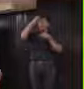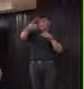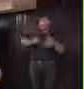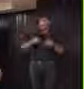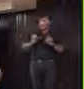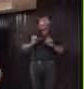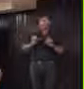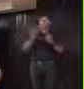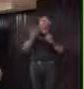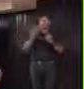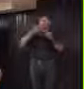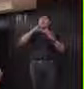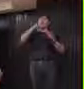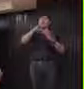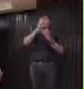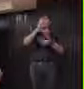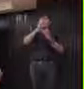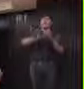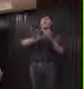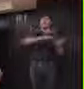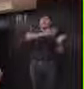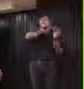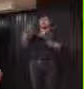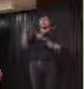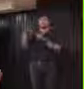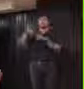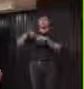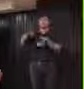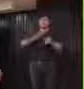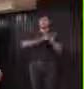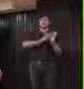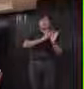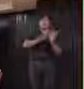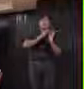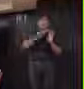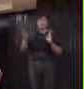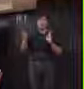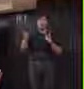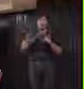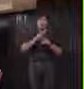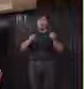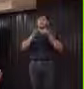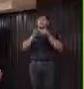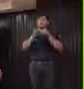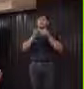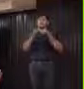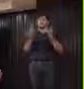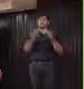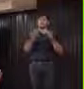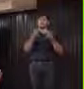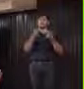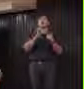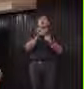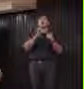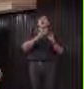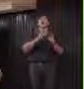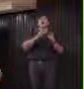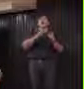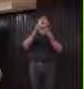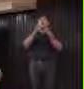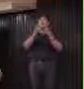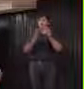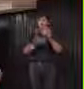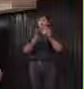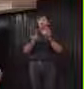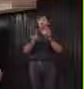direct recruit IAS officers. But then over a period of time, that also had a cadre like any other cadre.